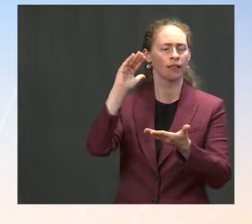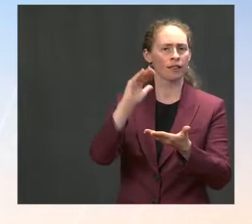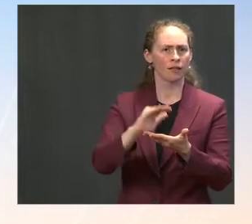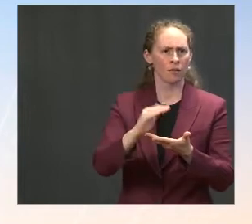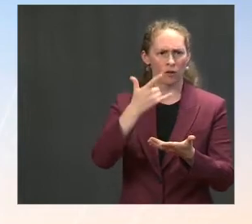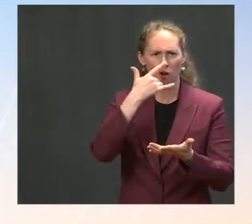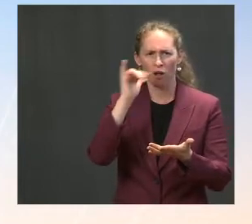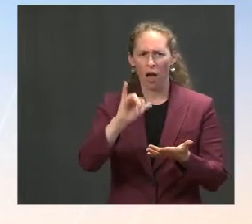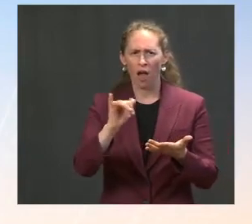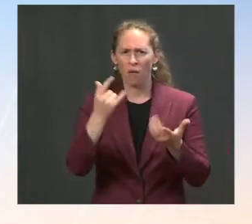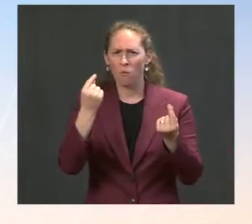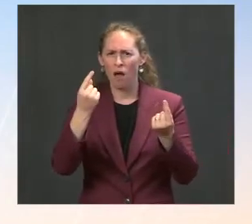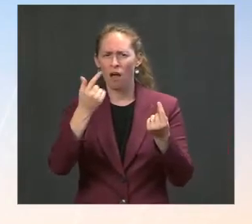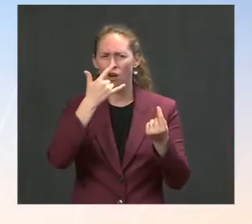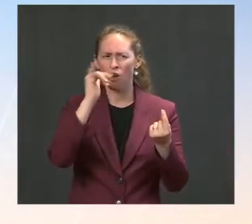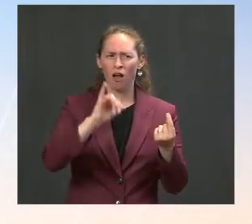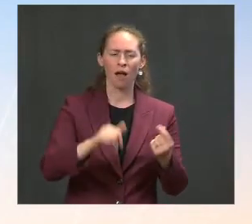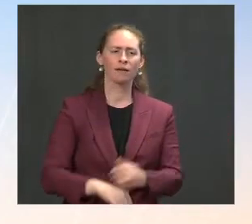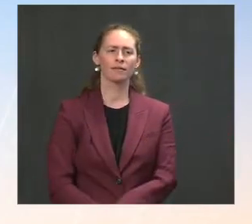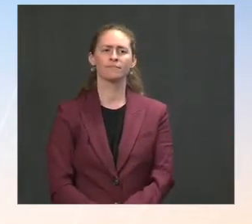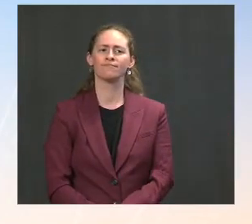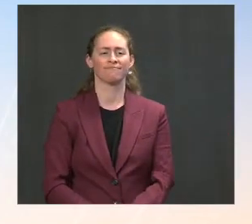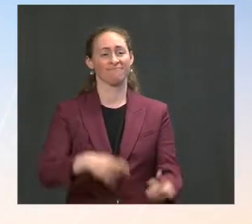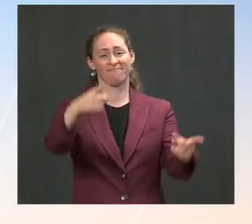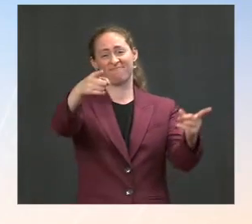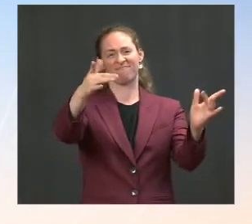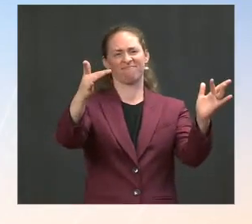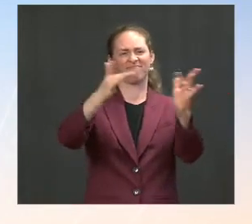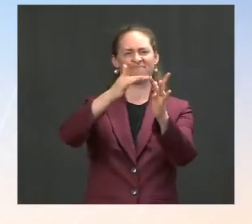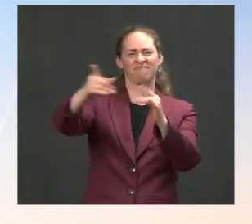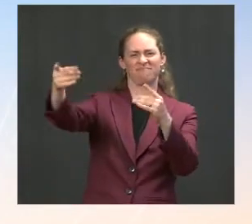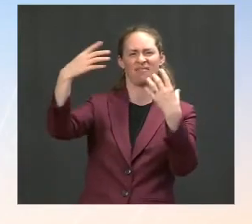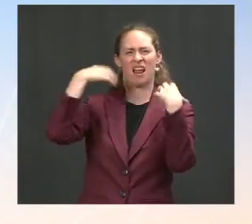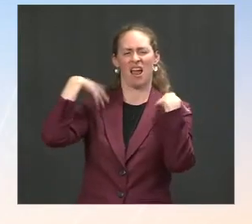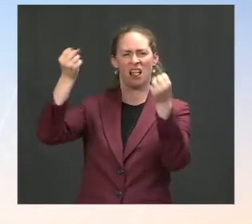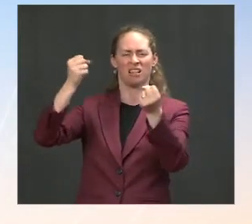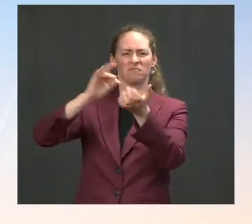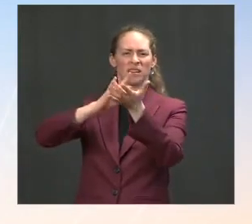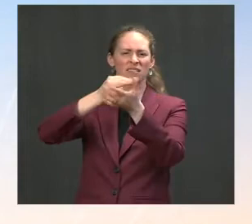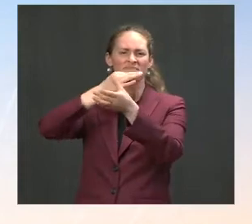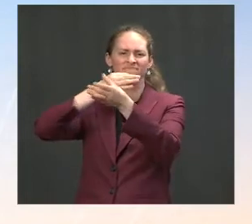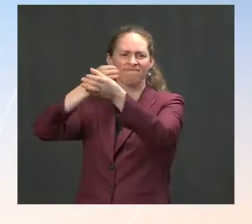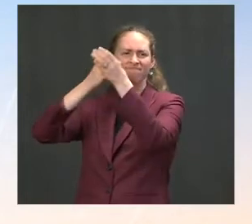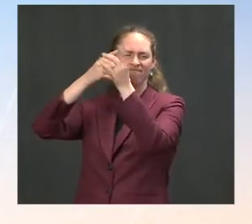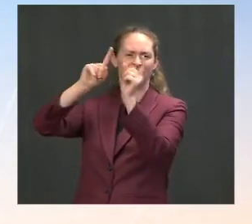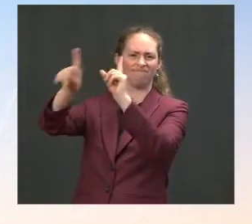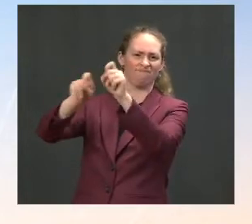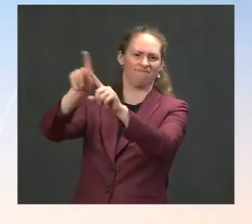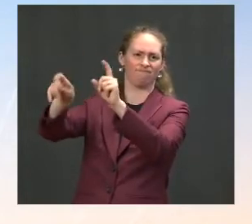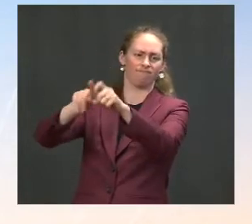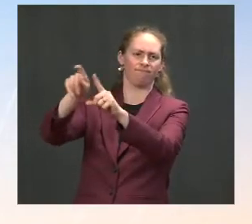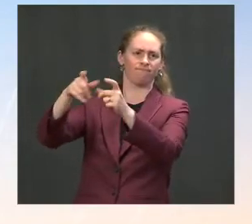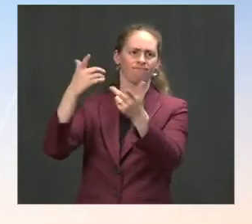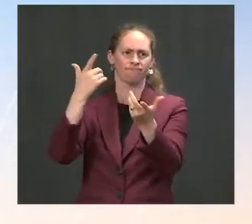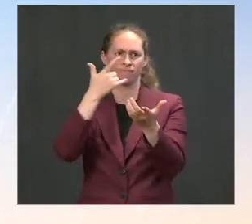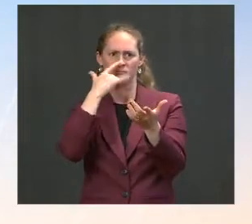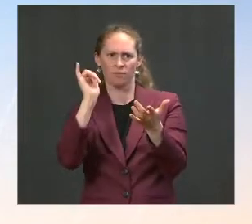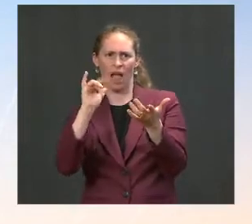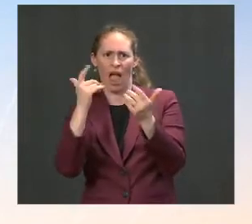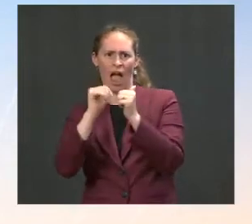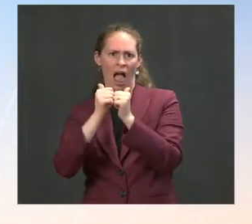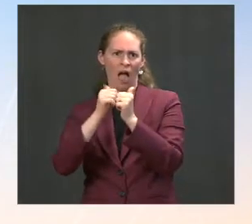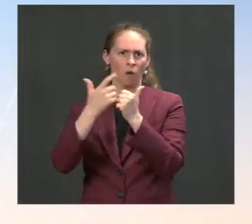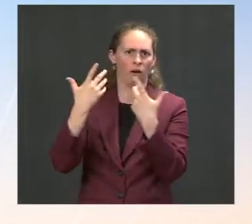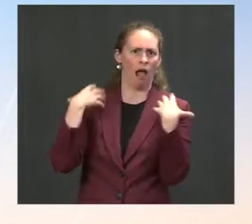certainly point to our health and medical experts to answer questions about future projections about the impact of waning immunity. I will say that as they